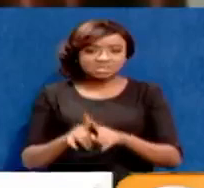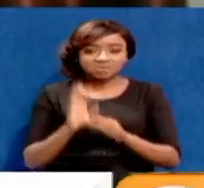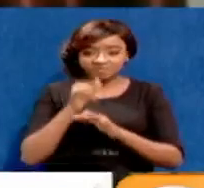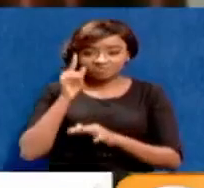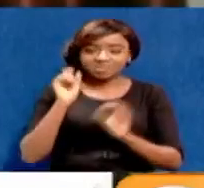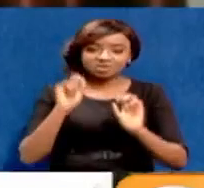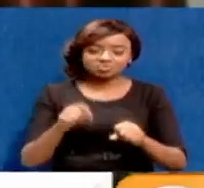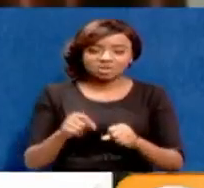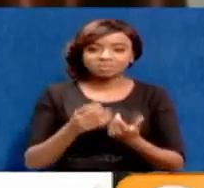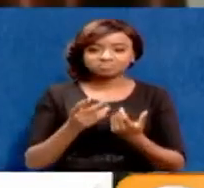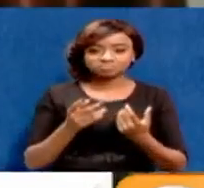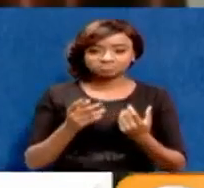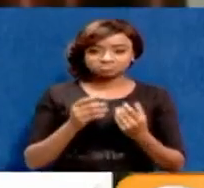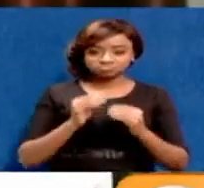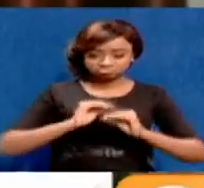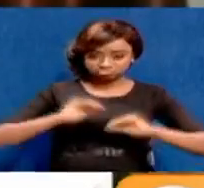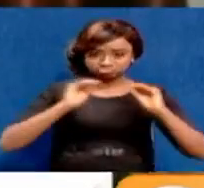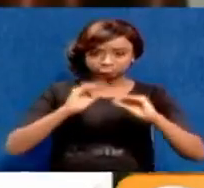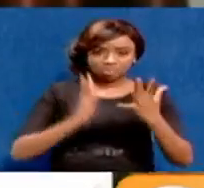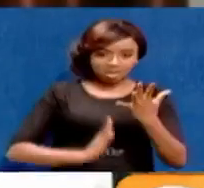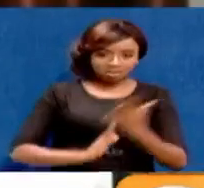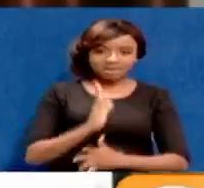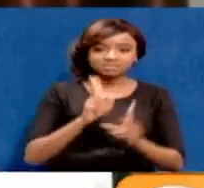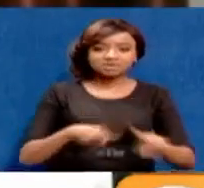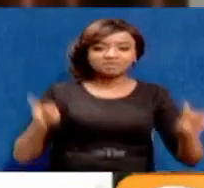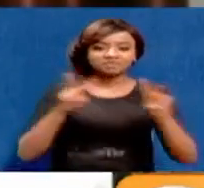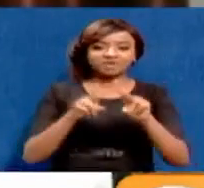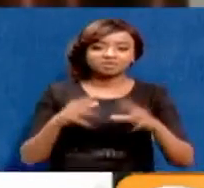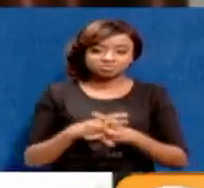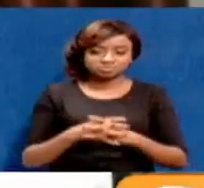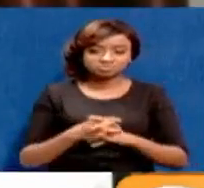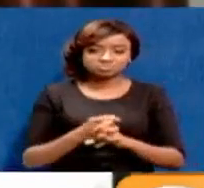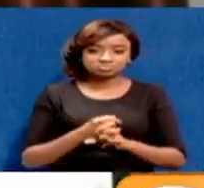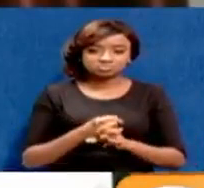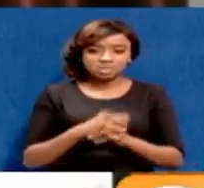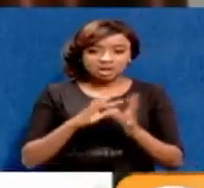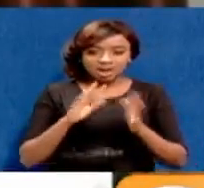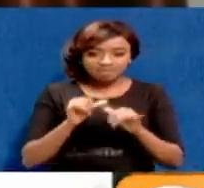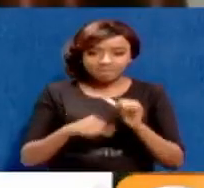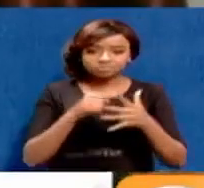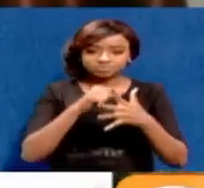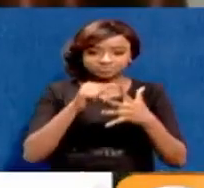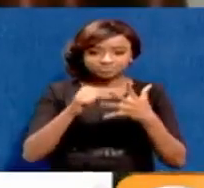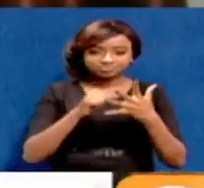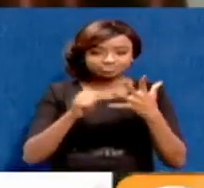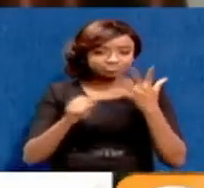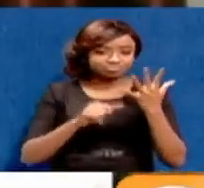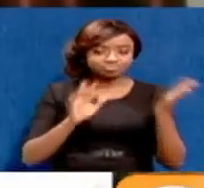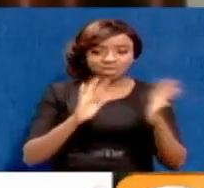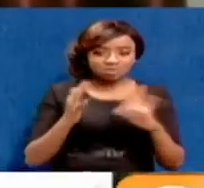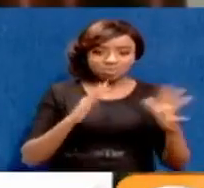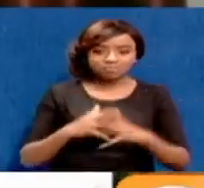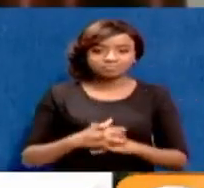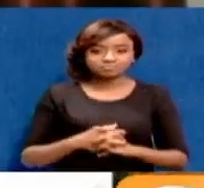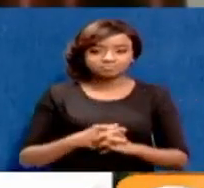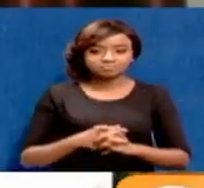can inculcate the right values about neighborliness, about peace, about nationhood, about